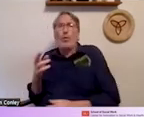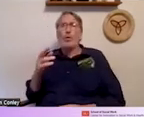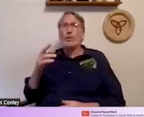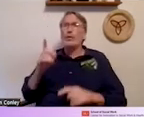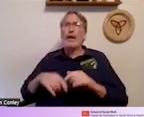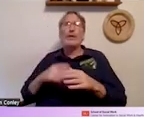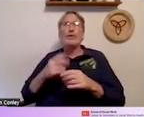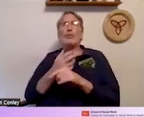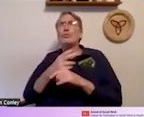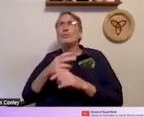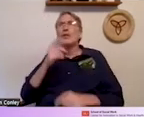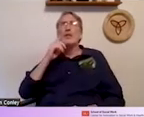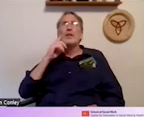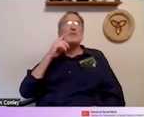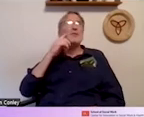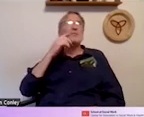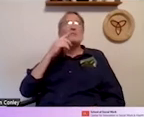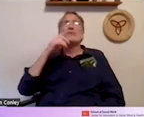alarms. They might need